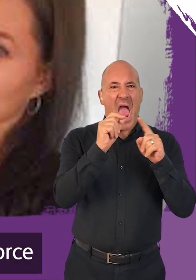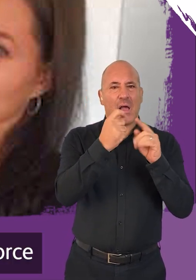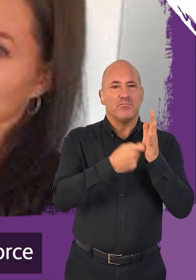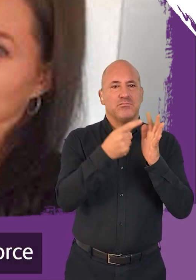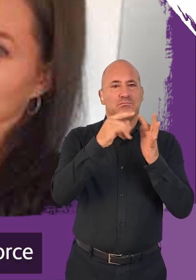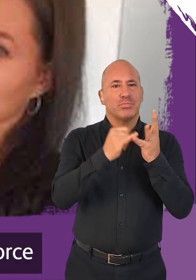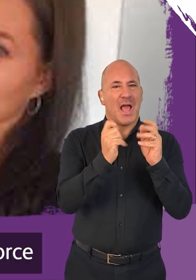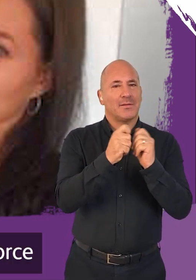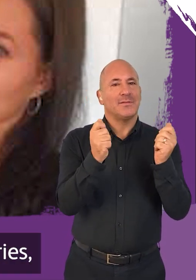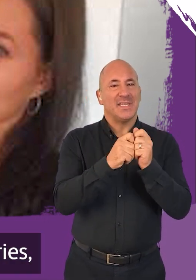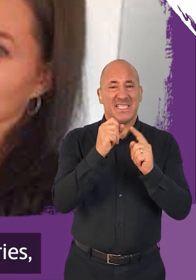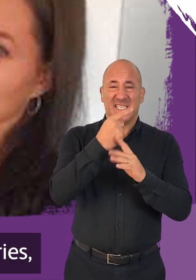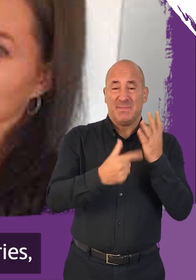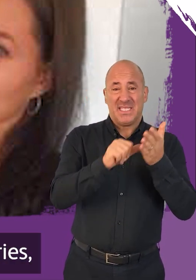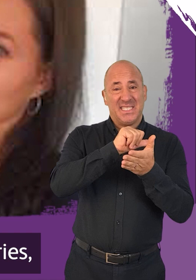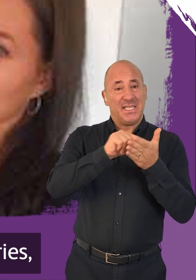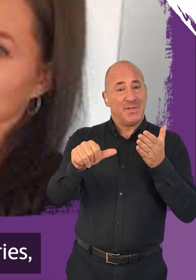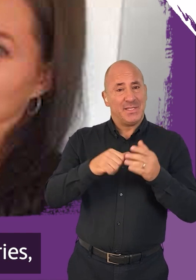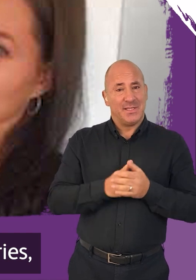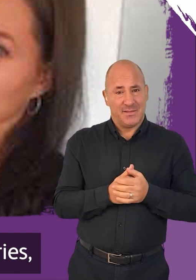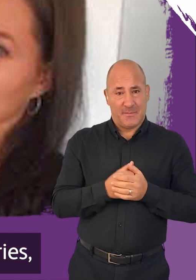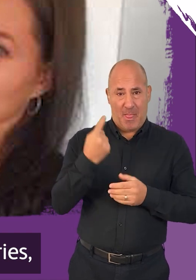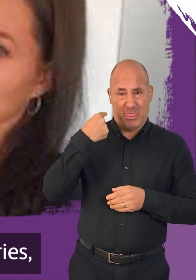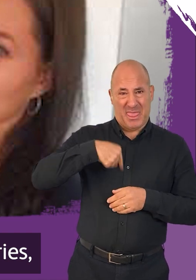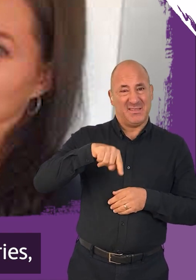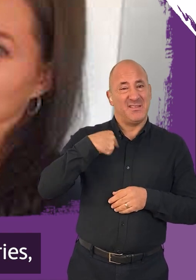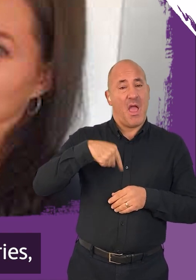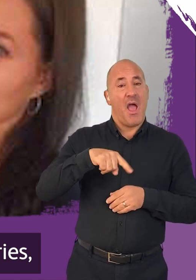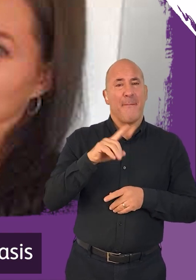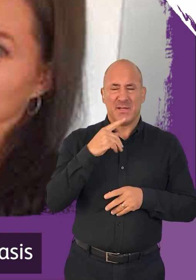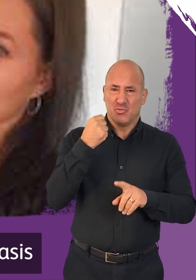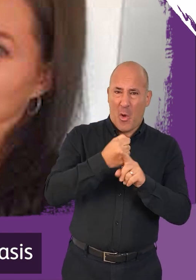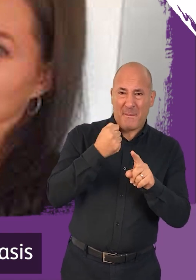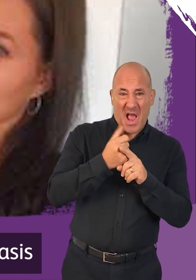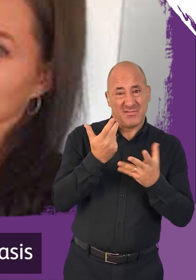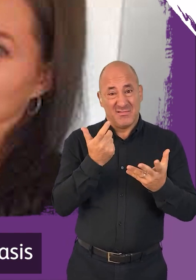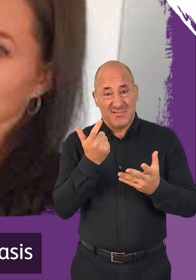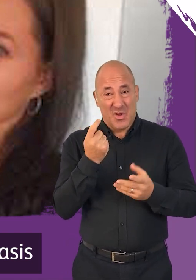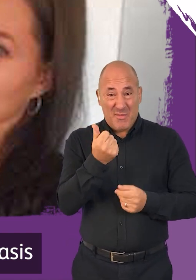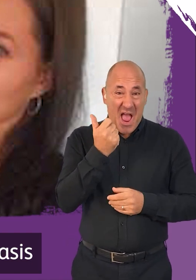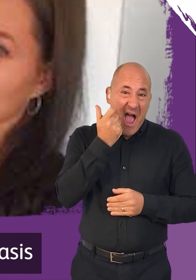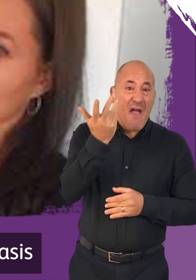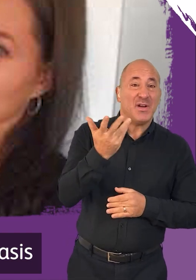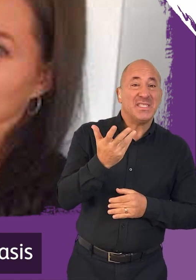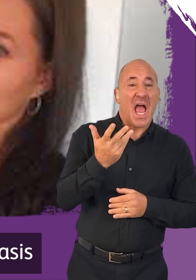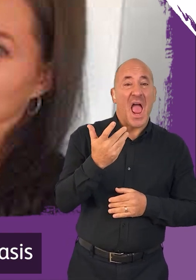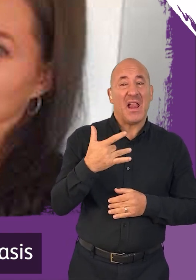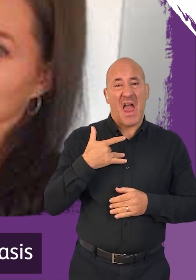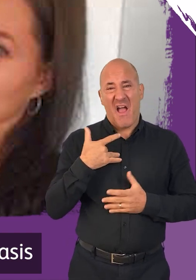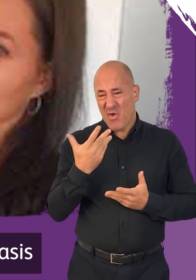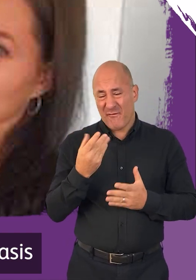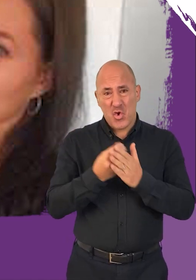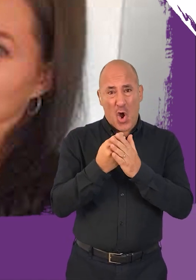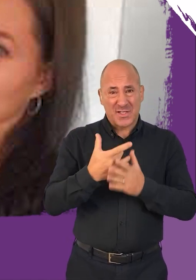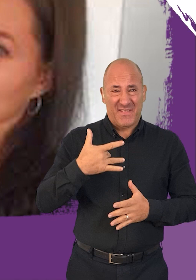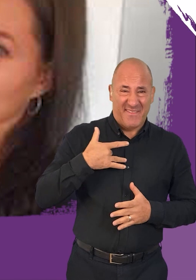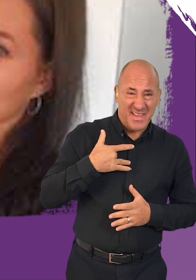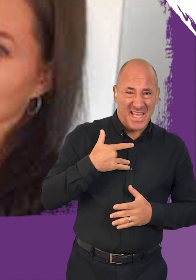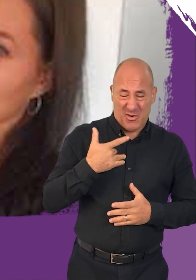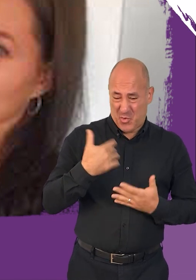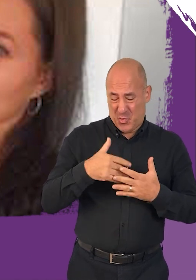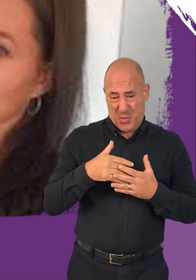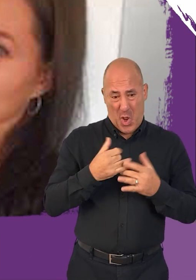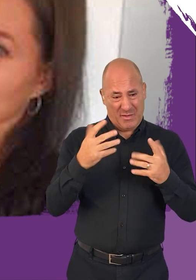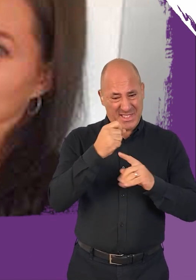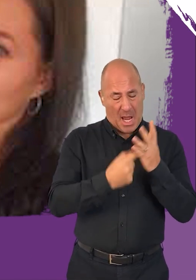Emily has been the driving force behind the Daily Express's disability series, which this year has on a near-daily basis highlighted